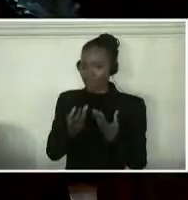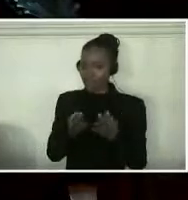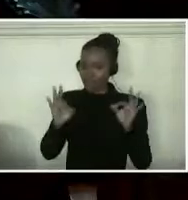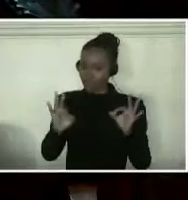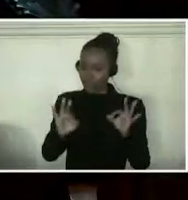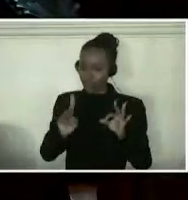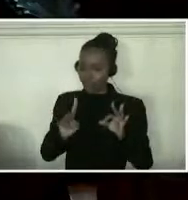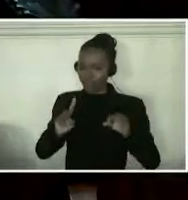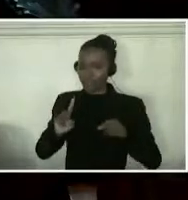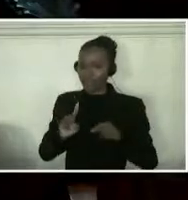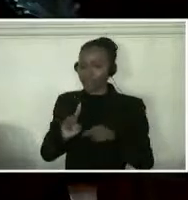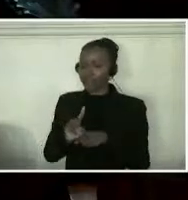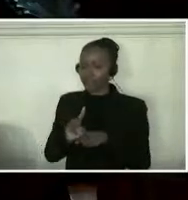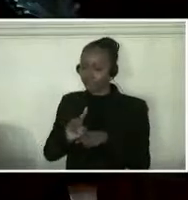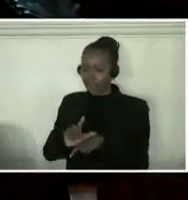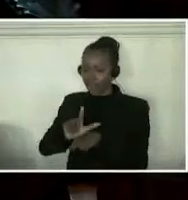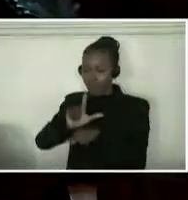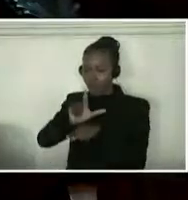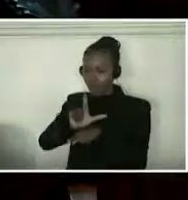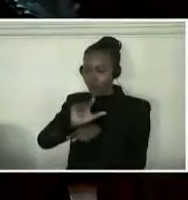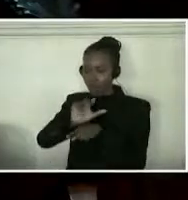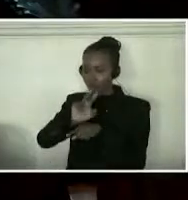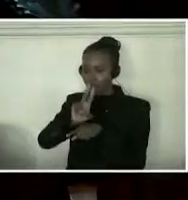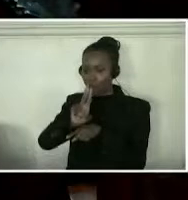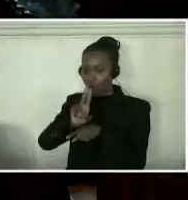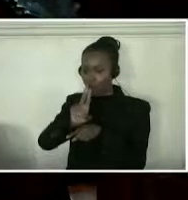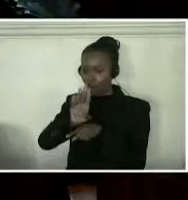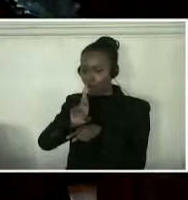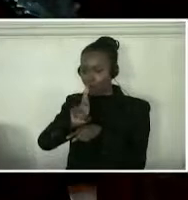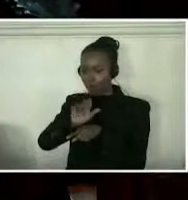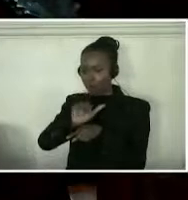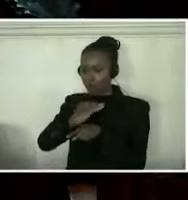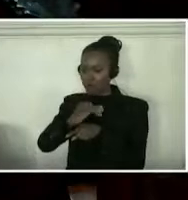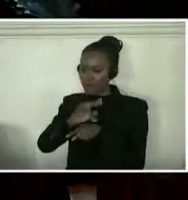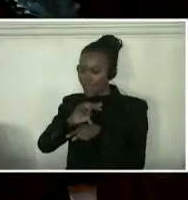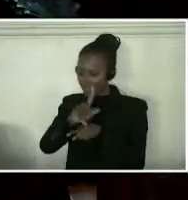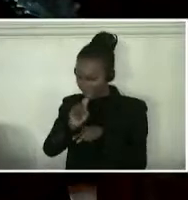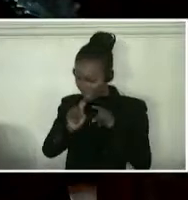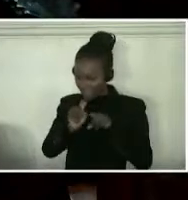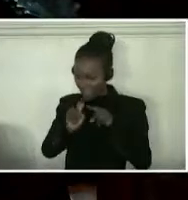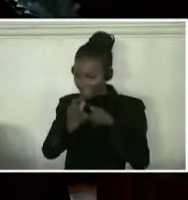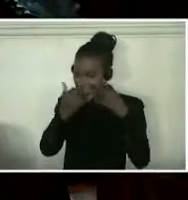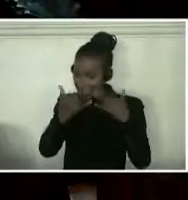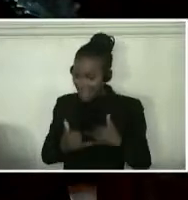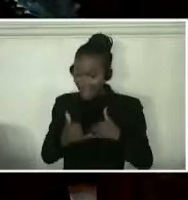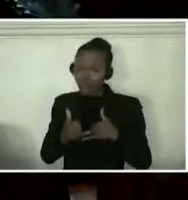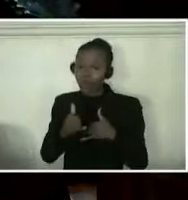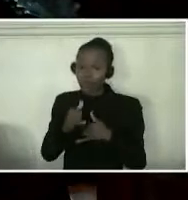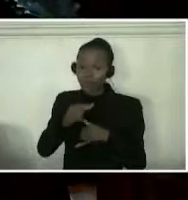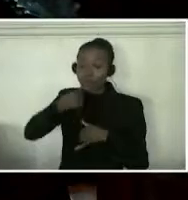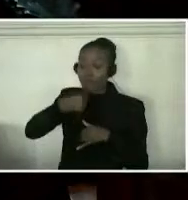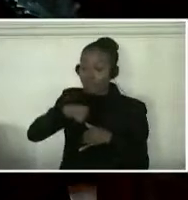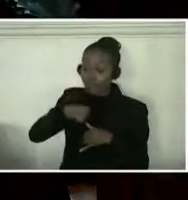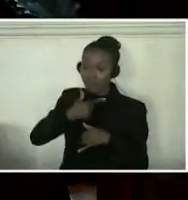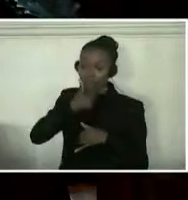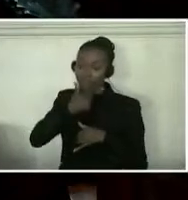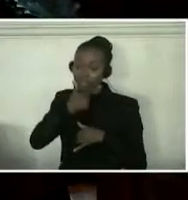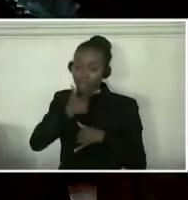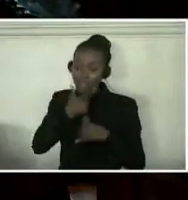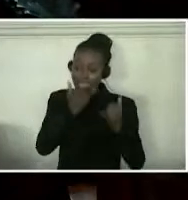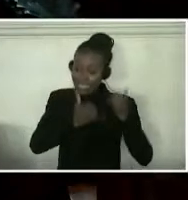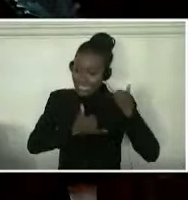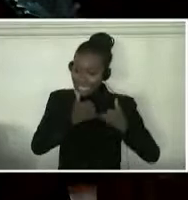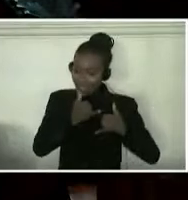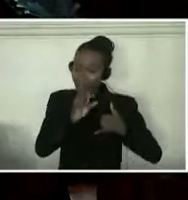dams namaphine accords because this particular sector needs these apparatus so that they keep themselves